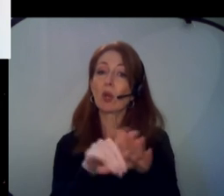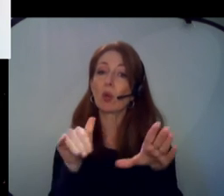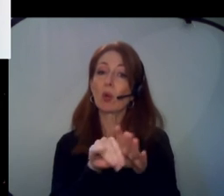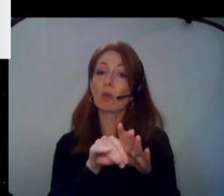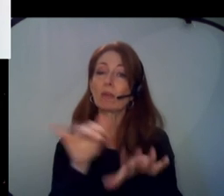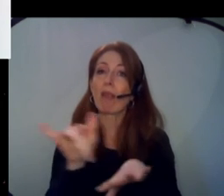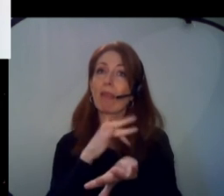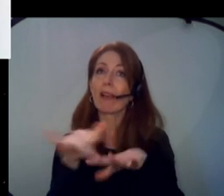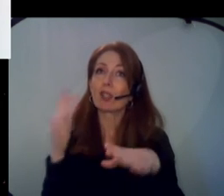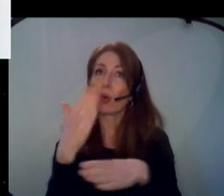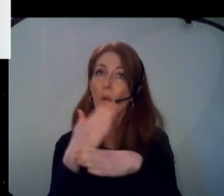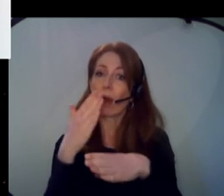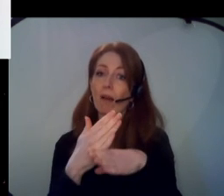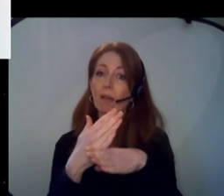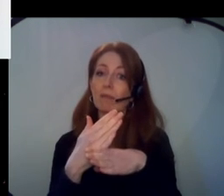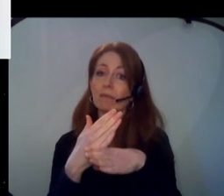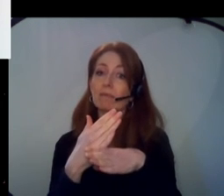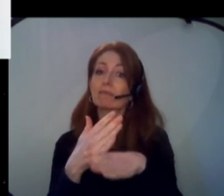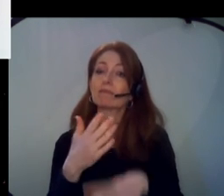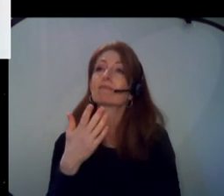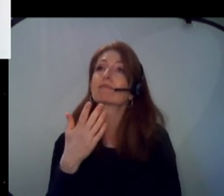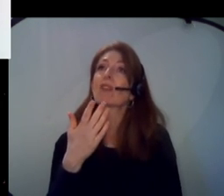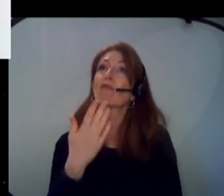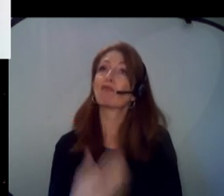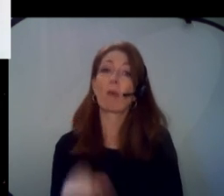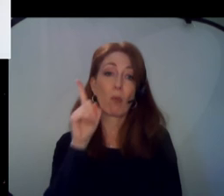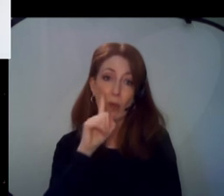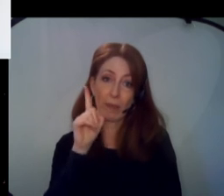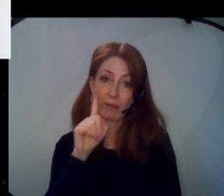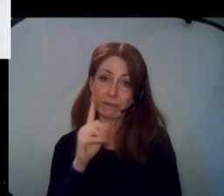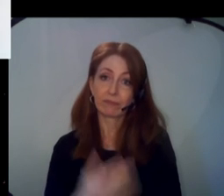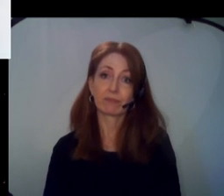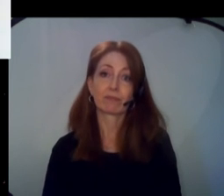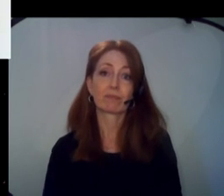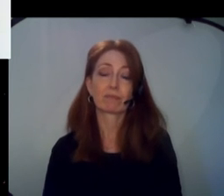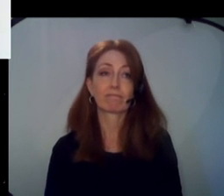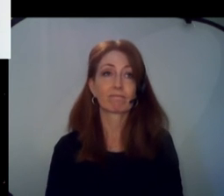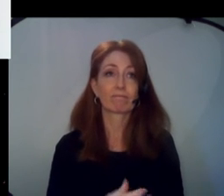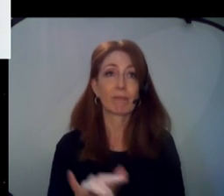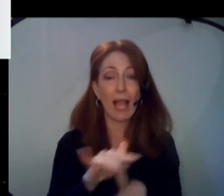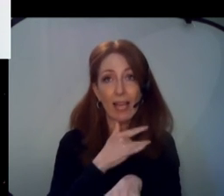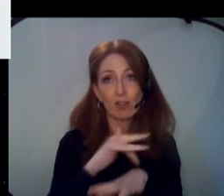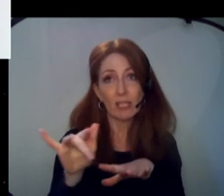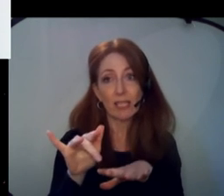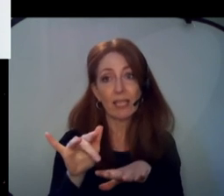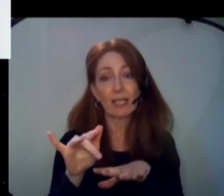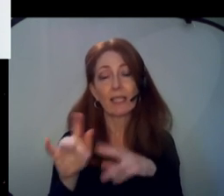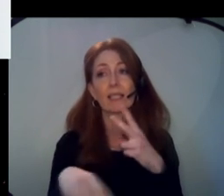theatrical works by women. So there are actresses like Isabella